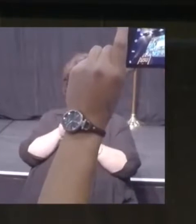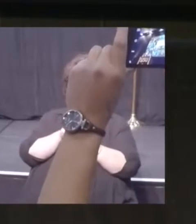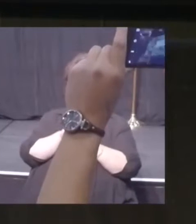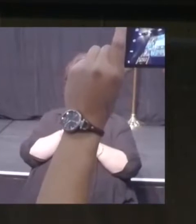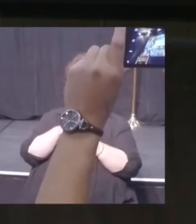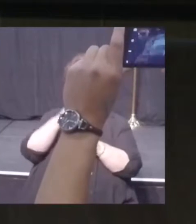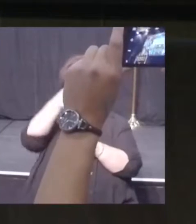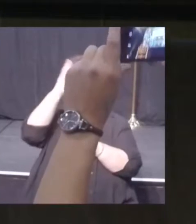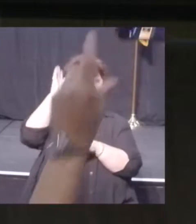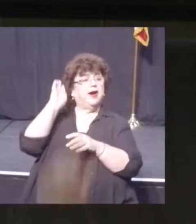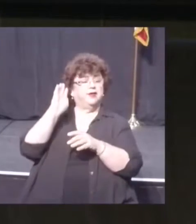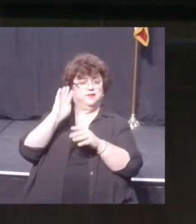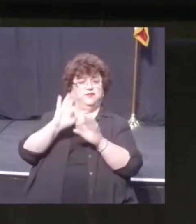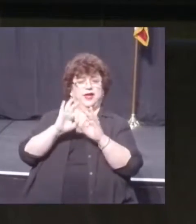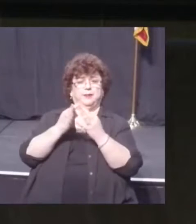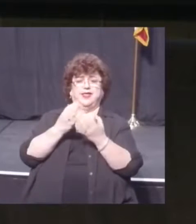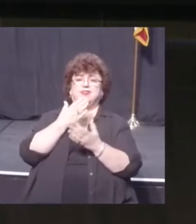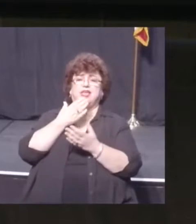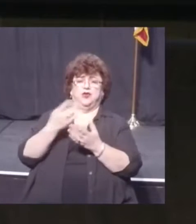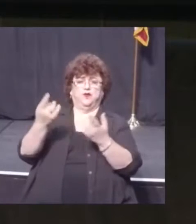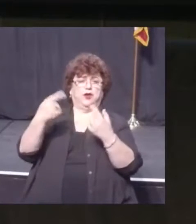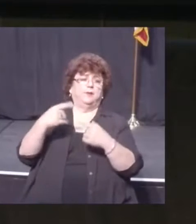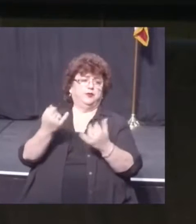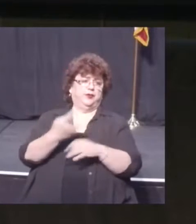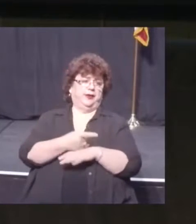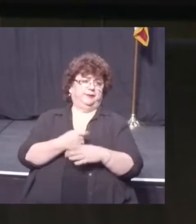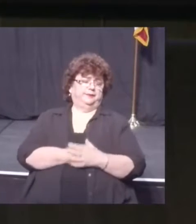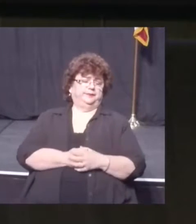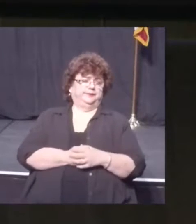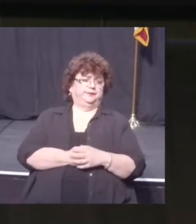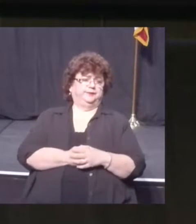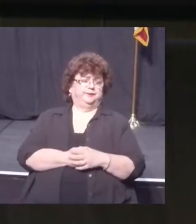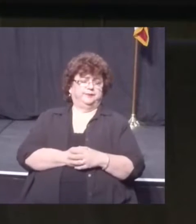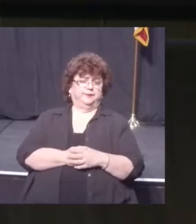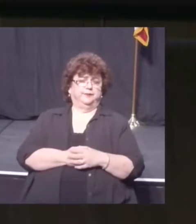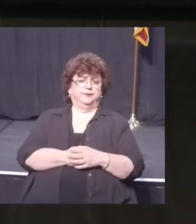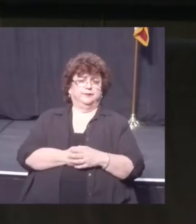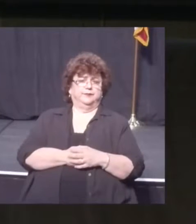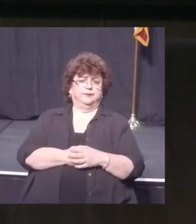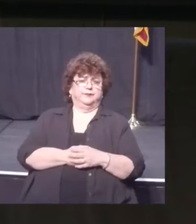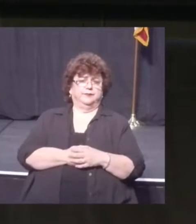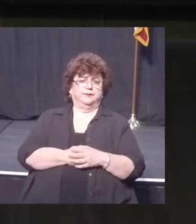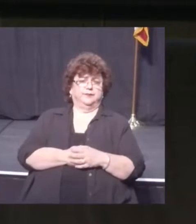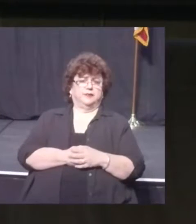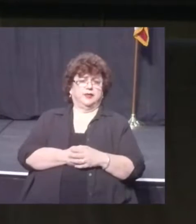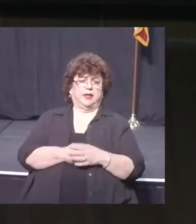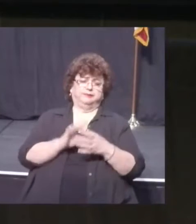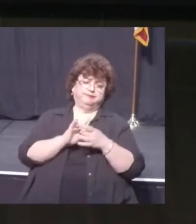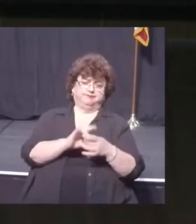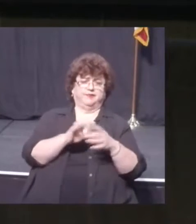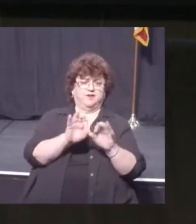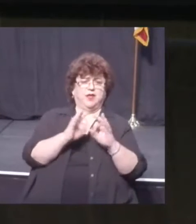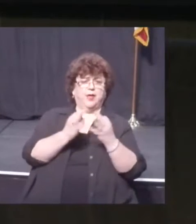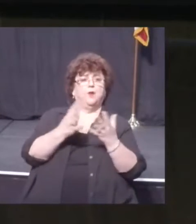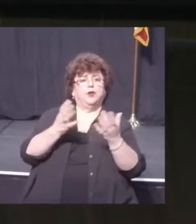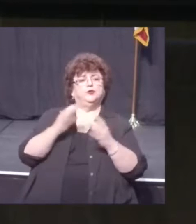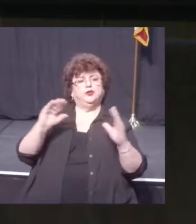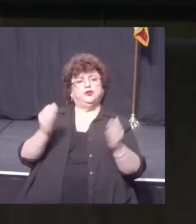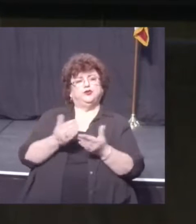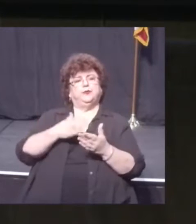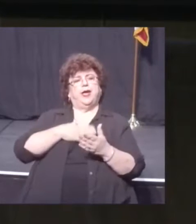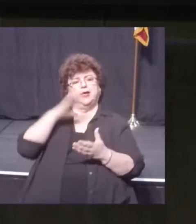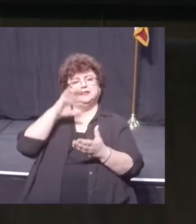Thank you for joining with us here today. And speaking of family, I'd like to introduce to you my